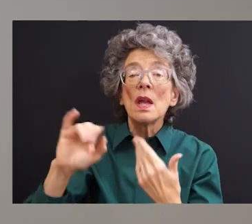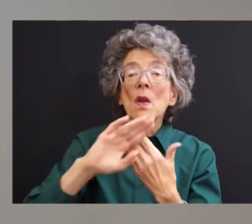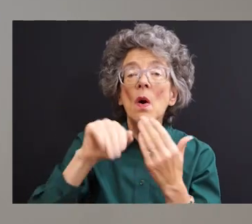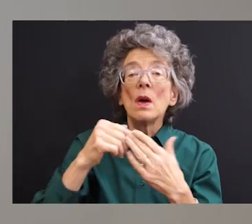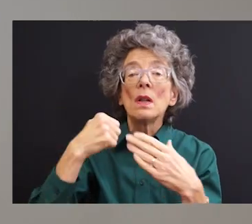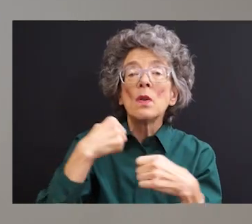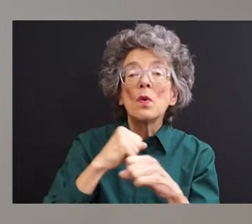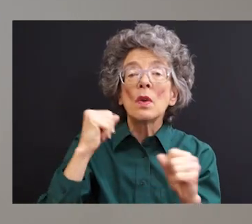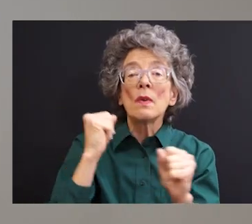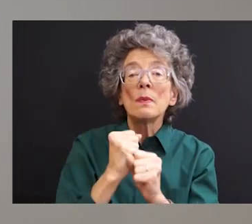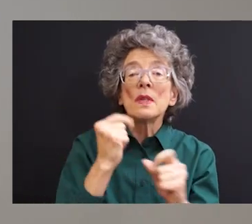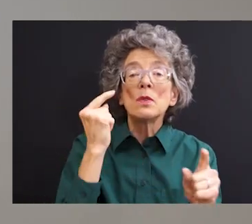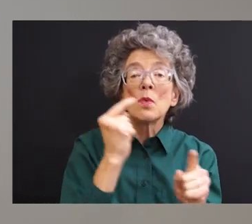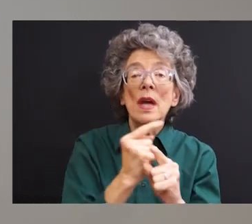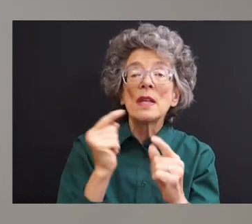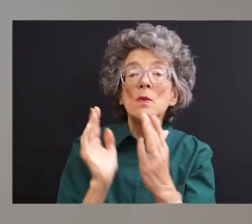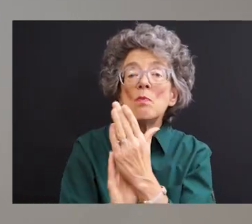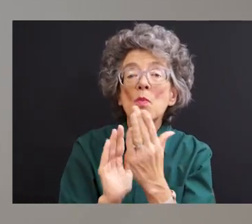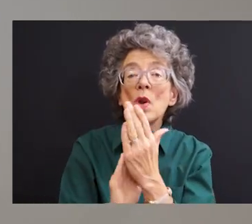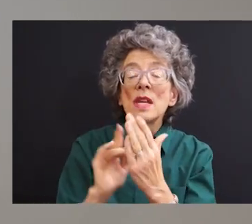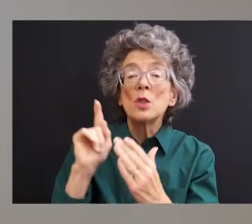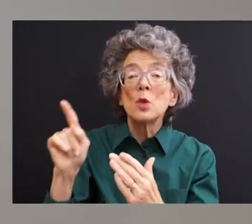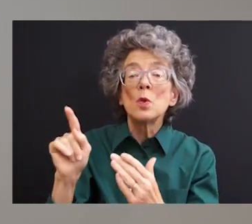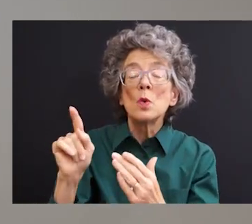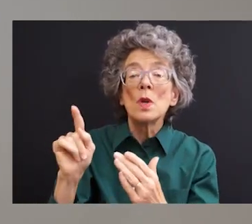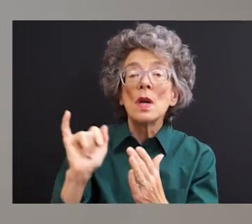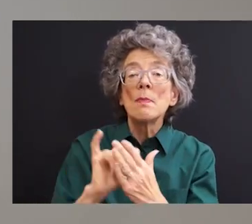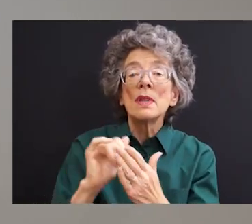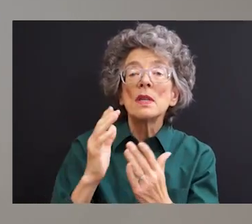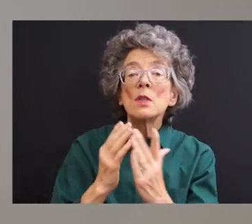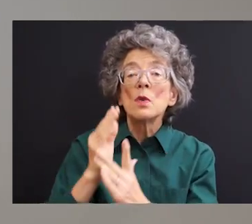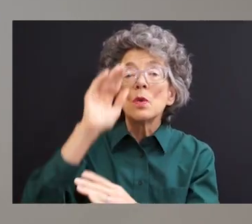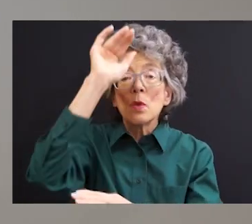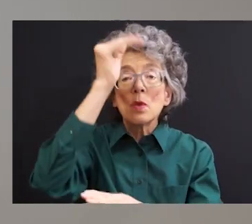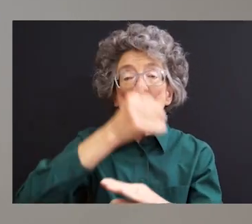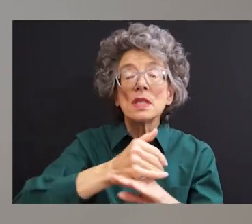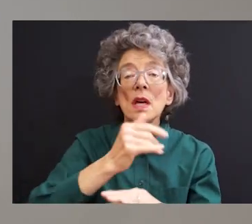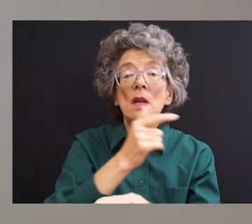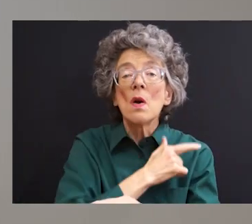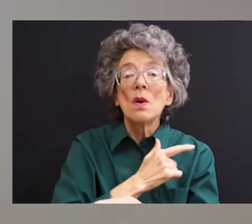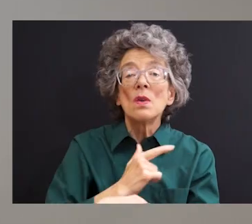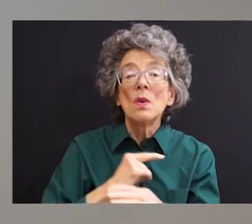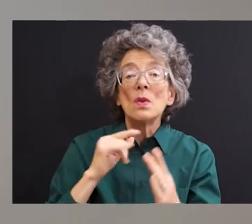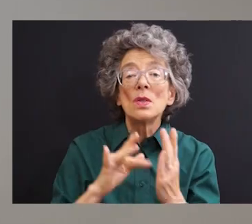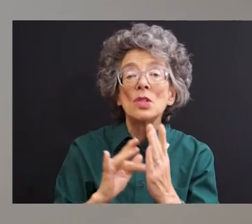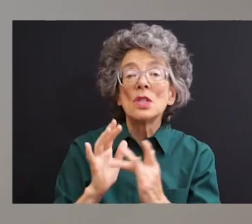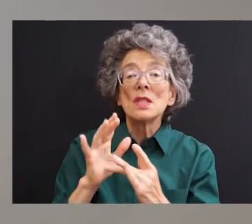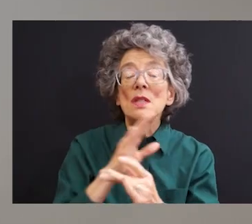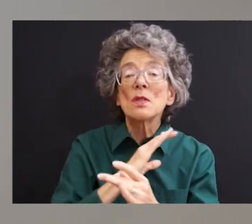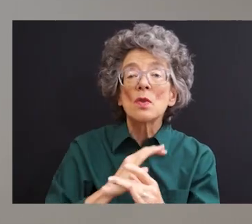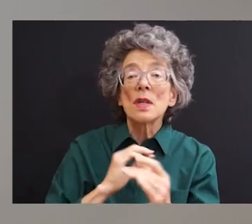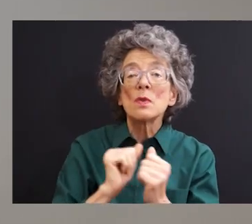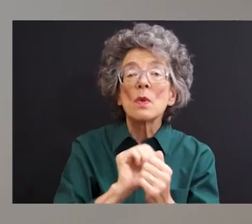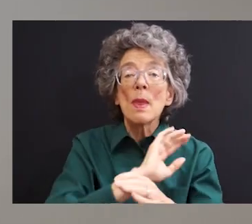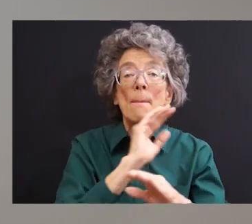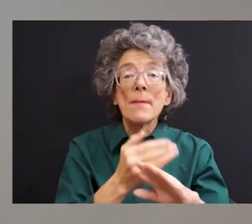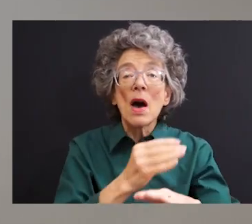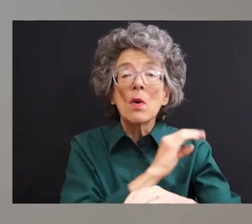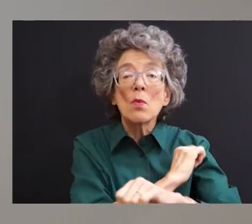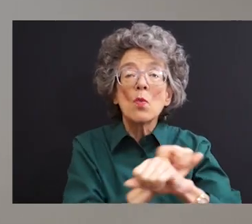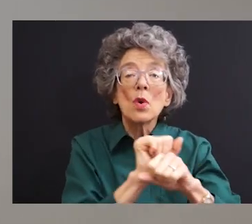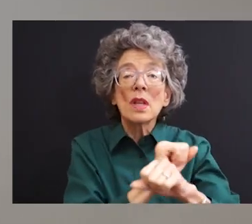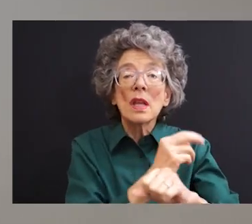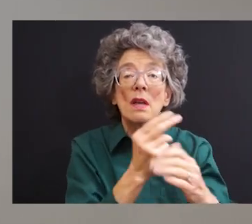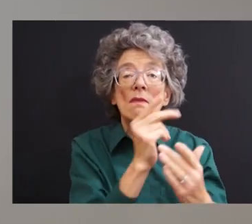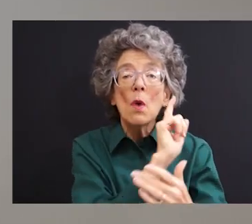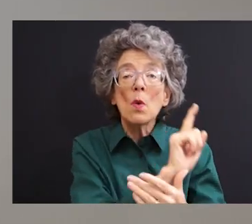And all you have created rightly gives you praise. For through your Son, our Lord Jesus Christ, by the power and working of the